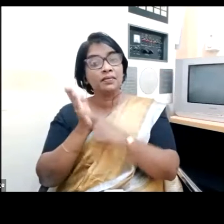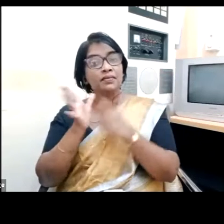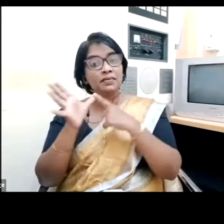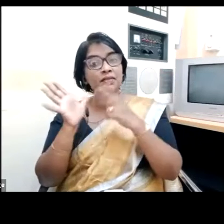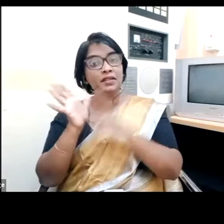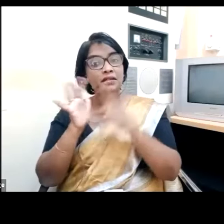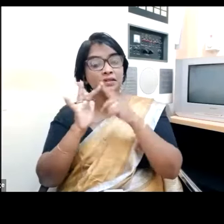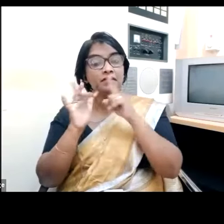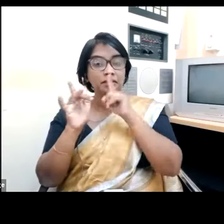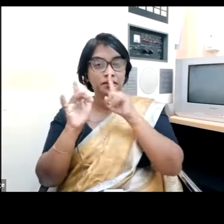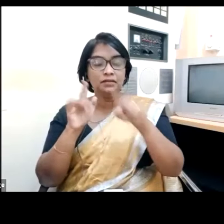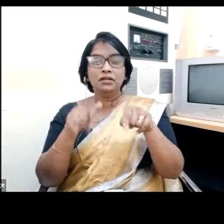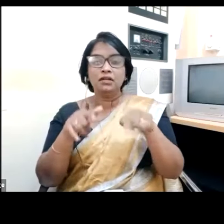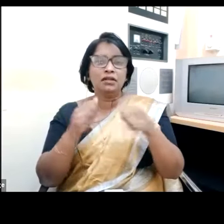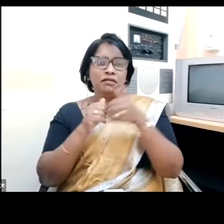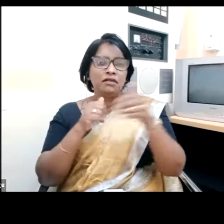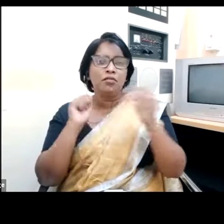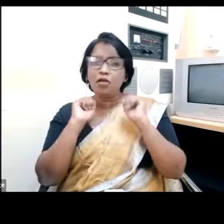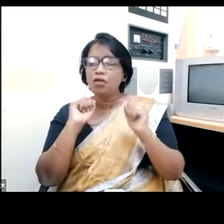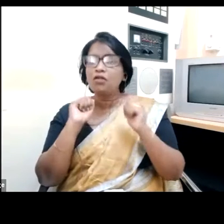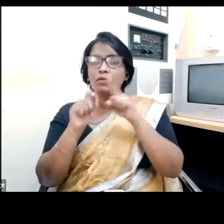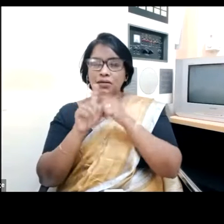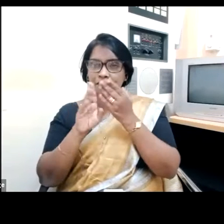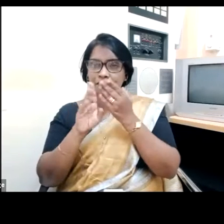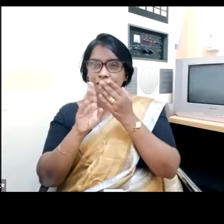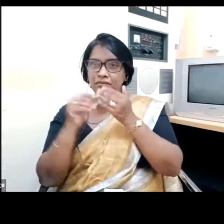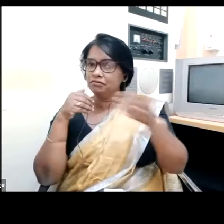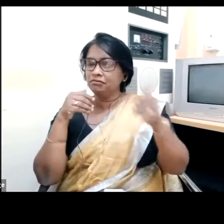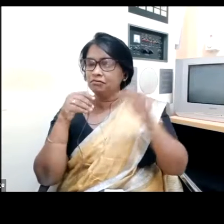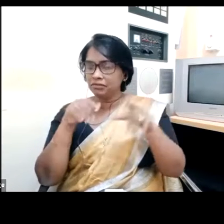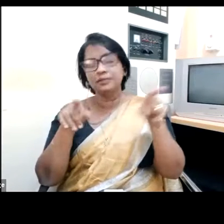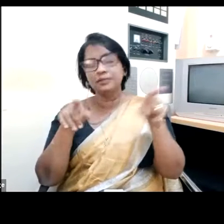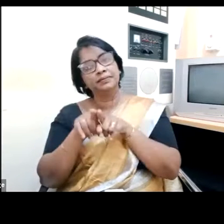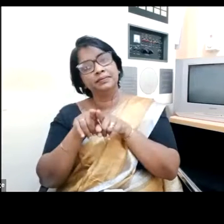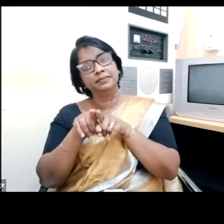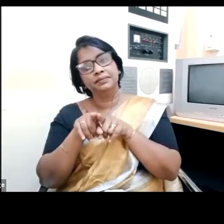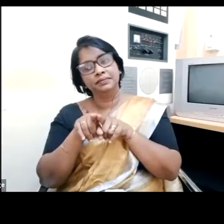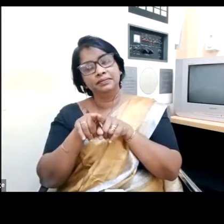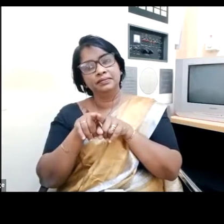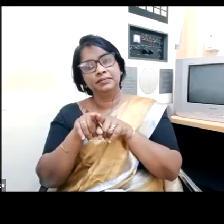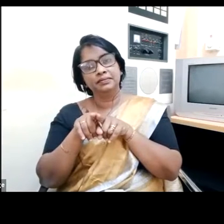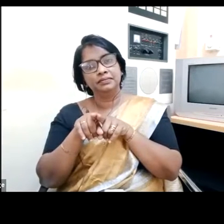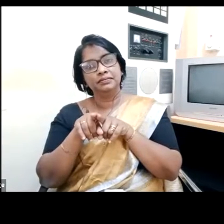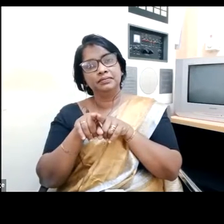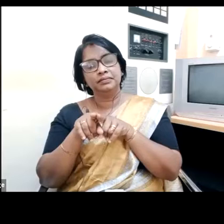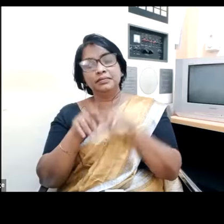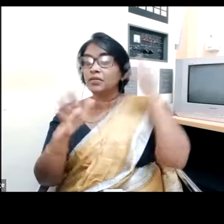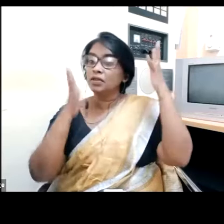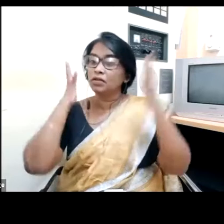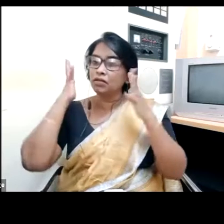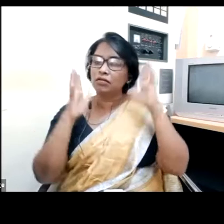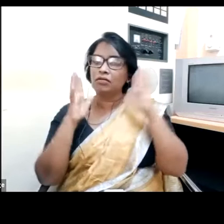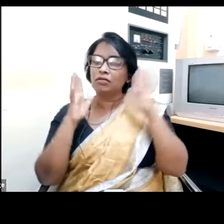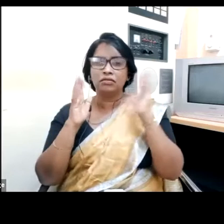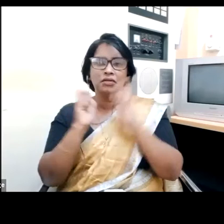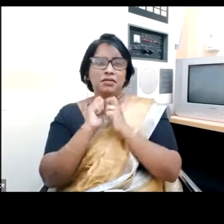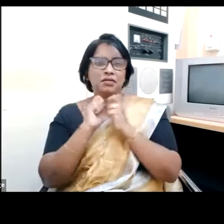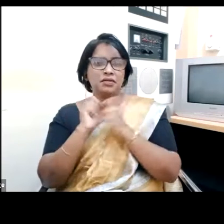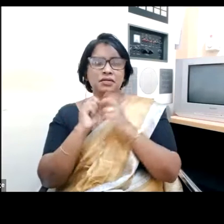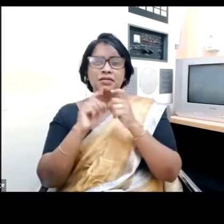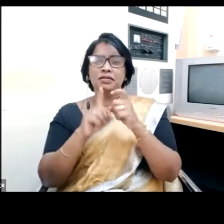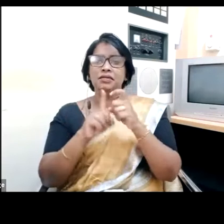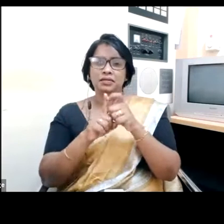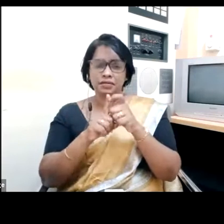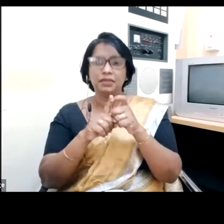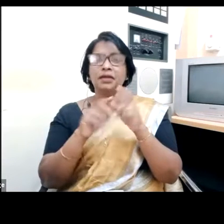Based on existing commitments from countries, the world is on a catastrophic pathway to 2.7 degrees of heating by the end of the century, instead of